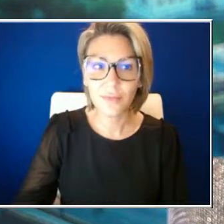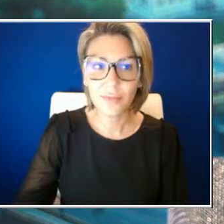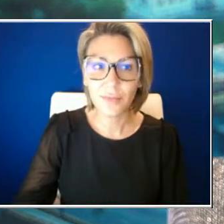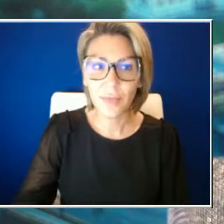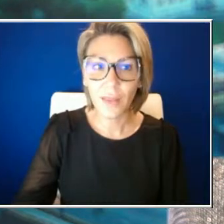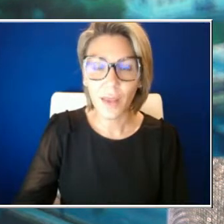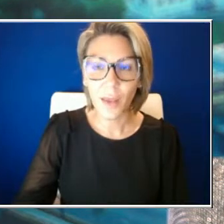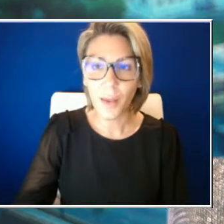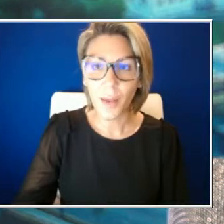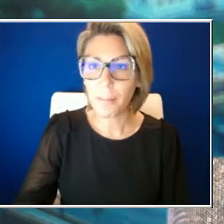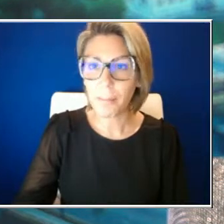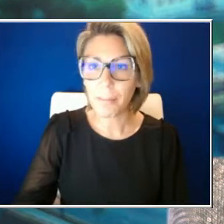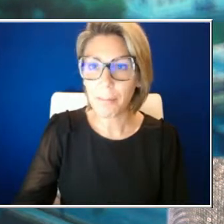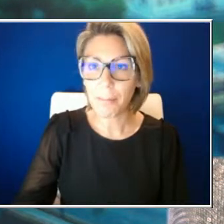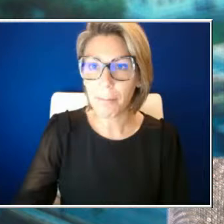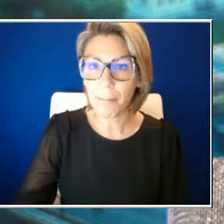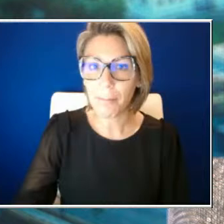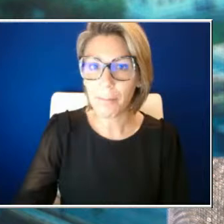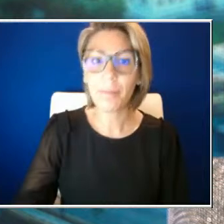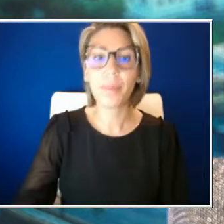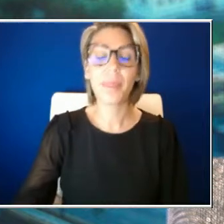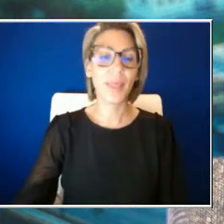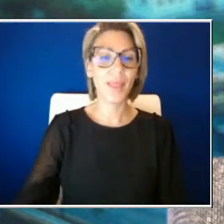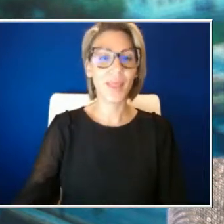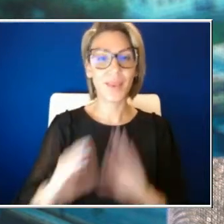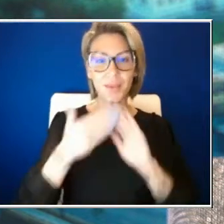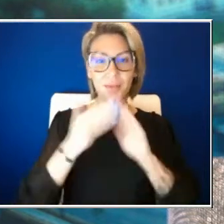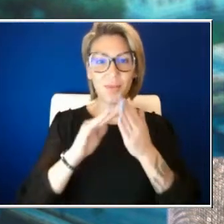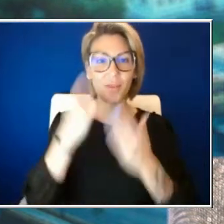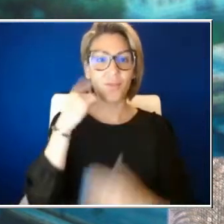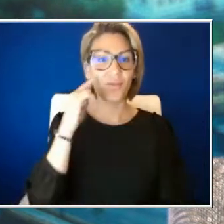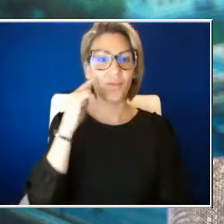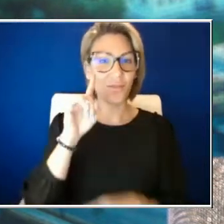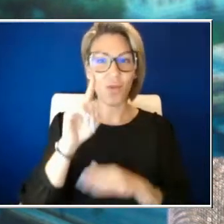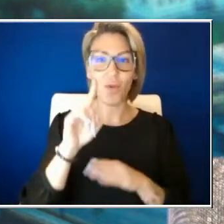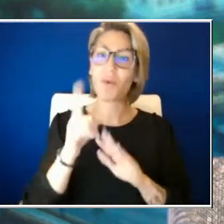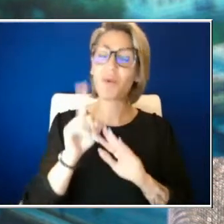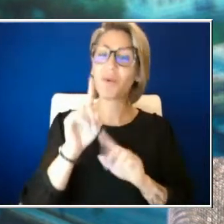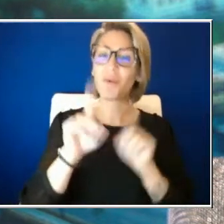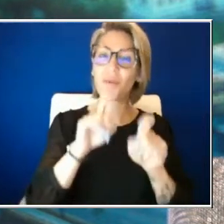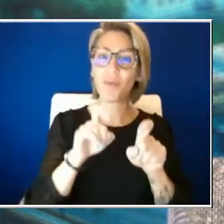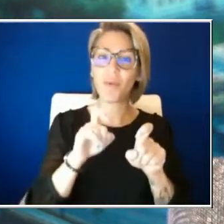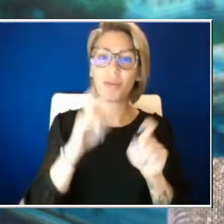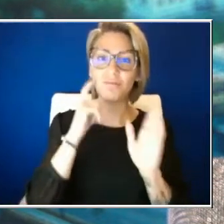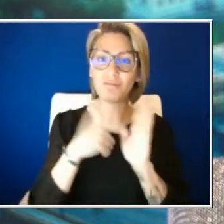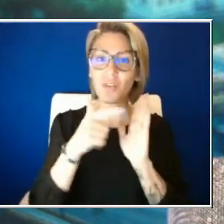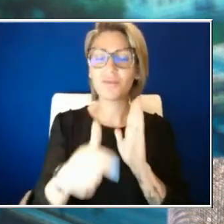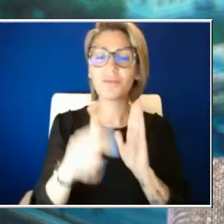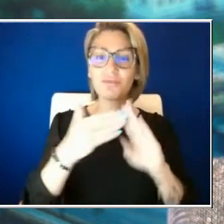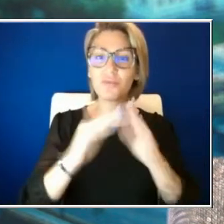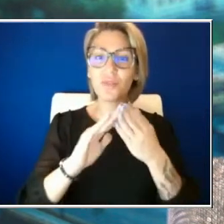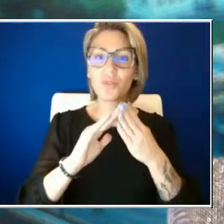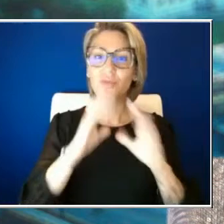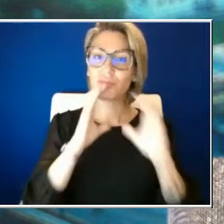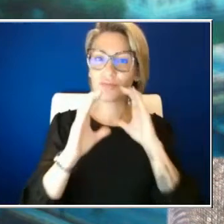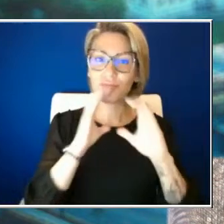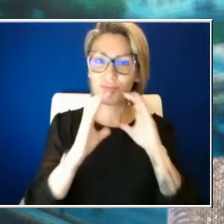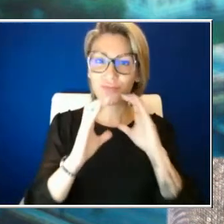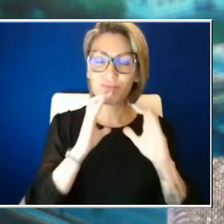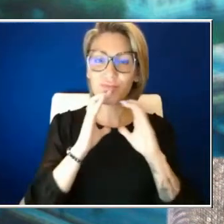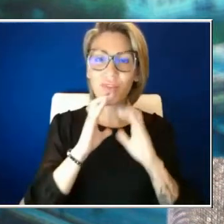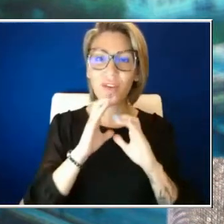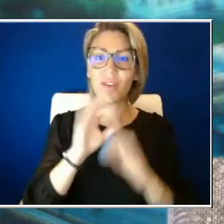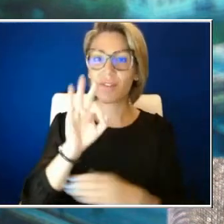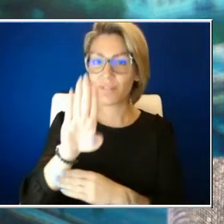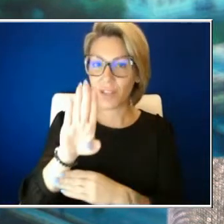open this up to reporters in the community for questions. Members of the community should put their questions into the chat feeds in Facebook, YouTube, or email